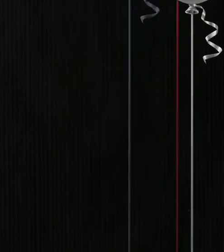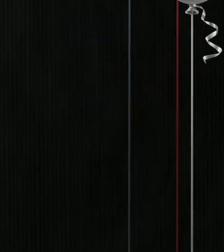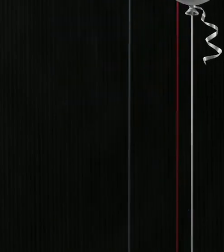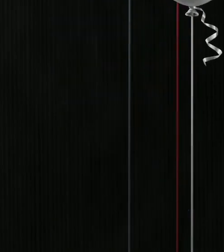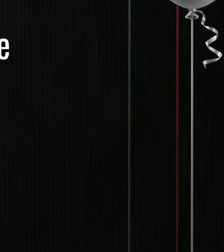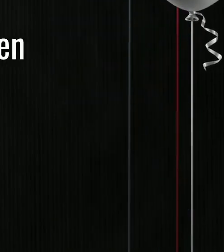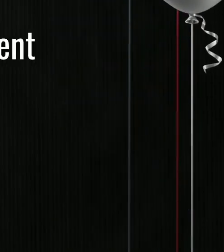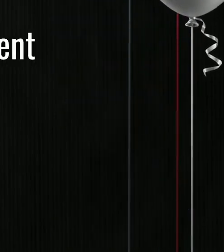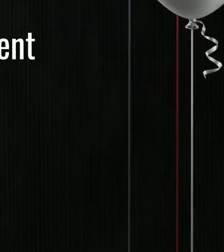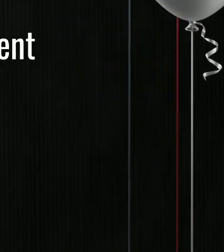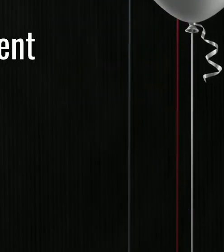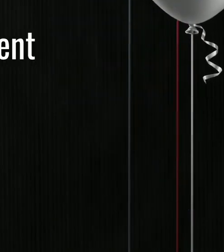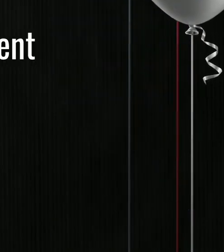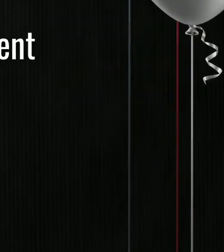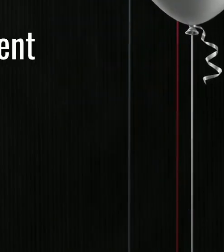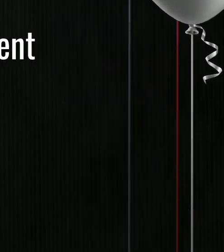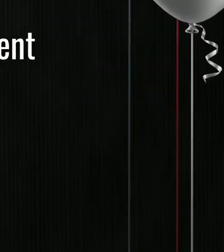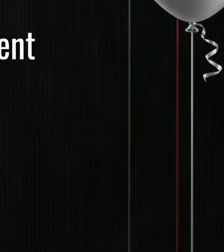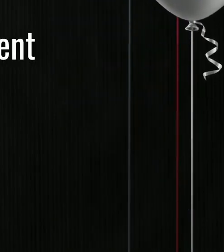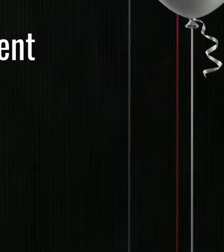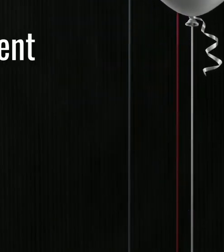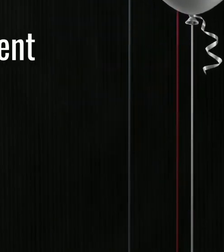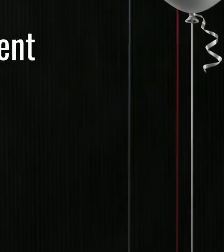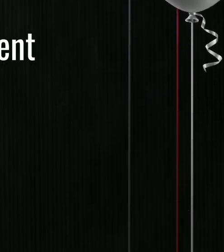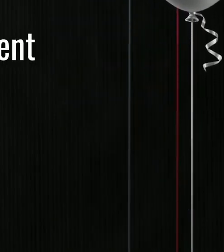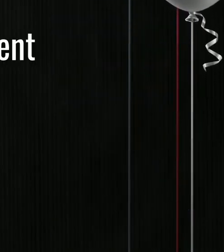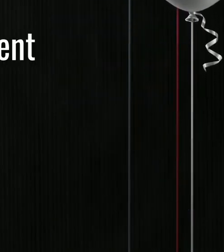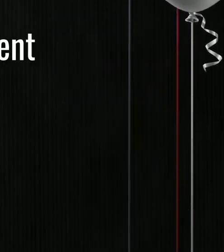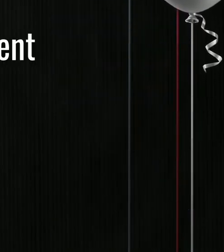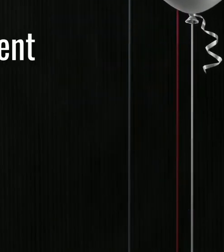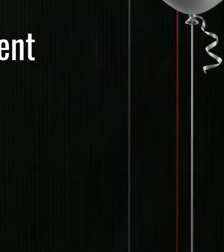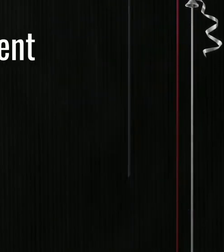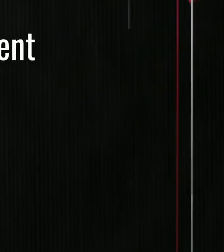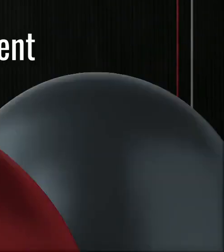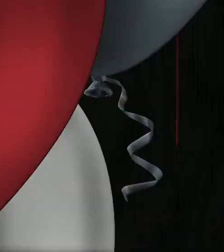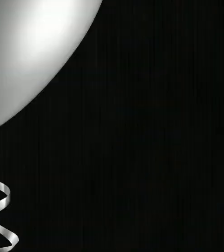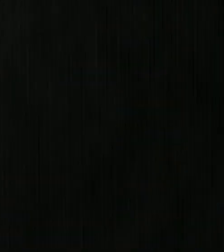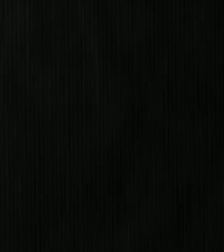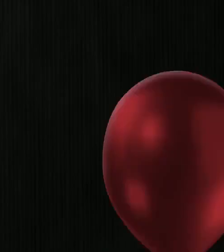Holly Johnson, Bachelor of Arts in Human Development.